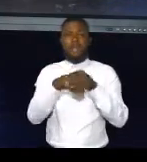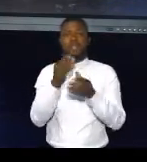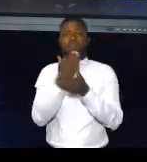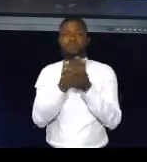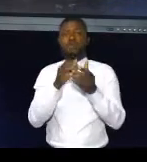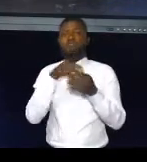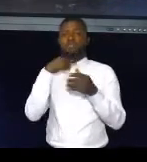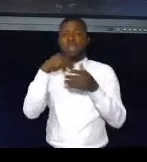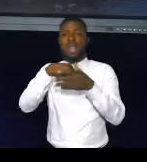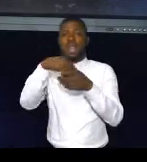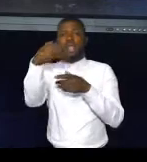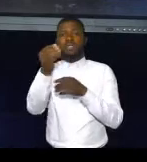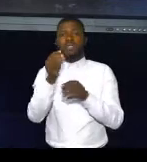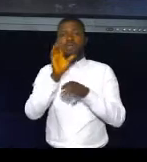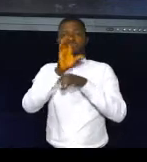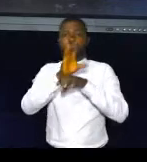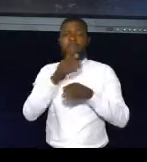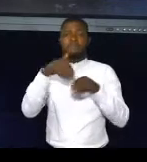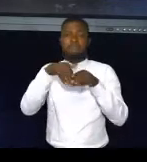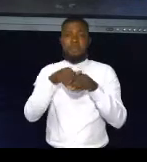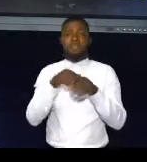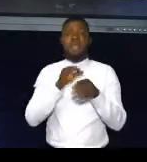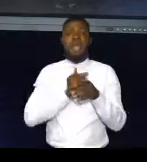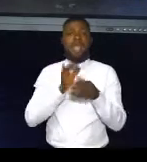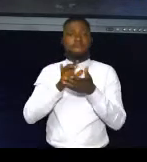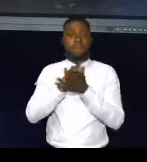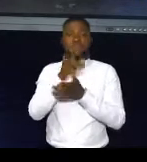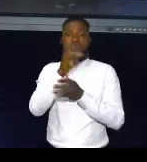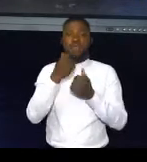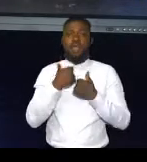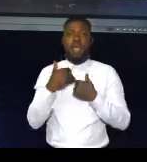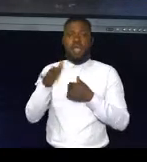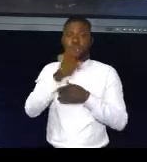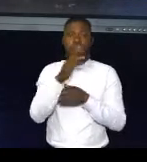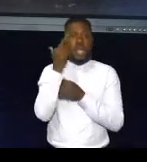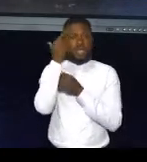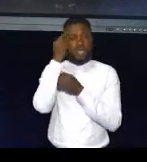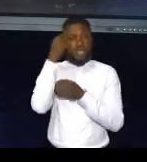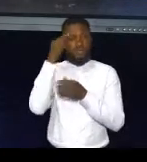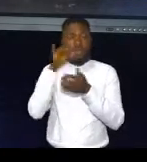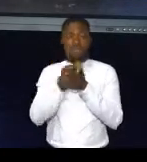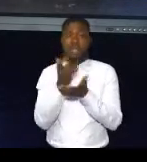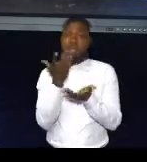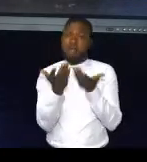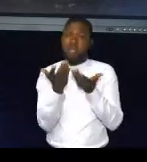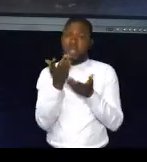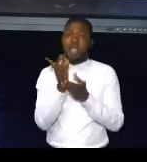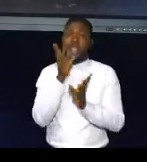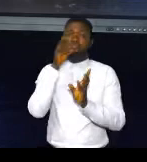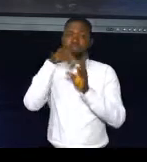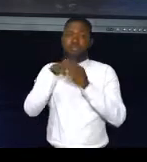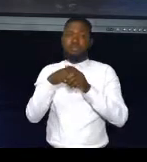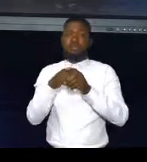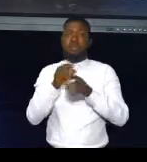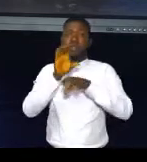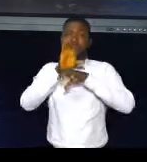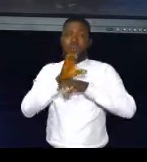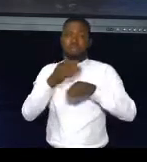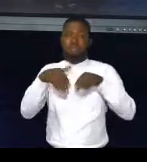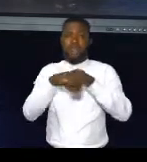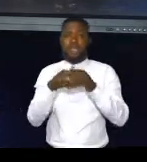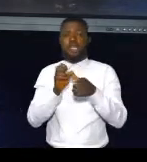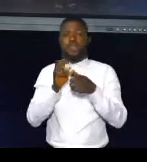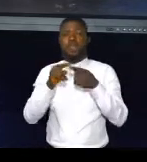some intra-ethnic marriage. I believe you have your reasons for that. Whether intra-ethnic marriage